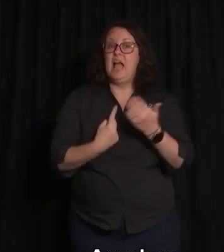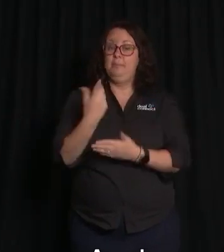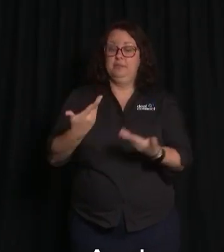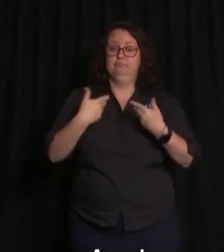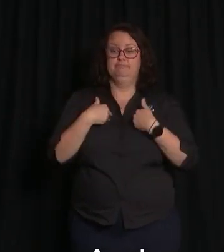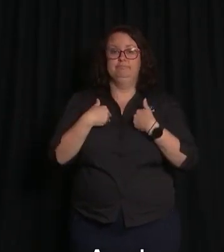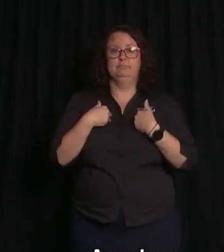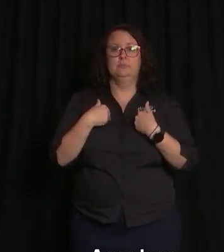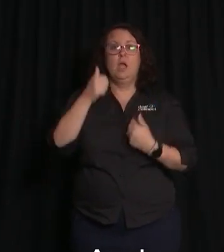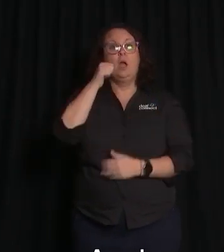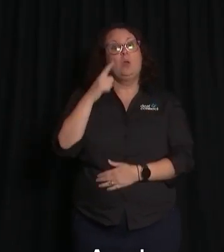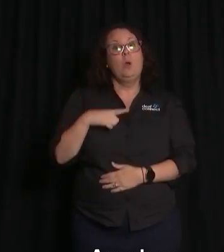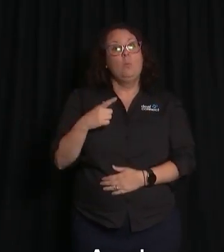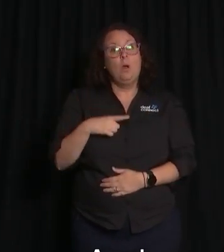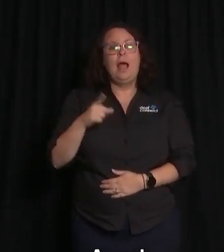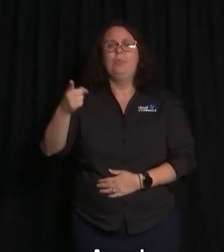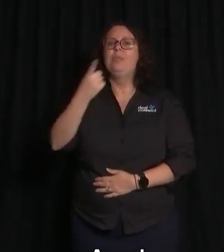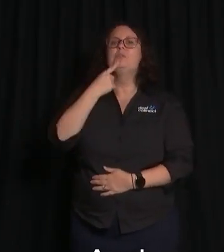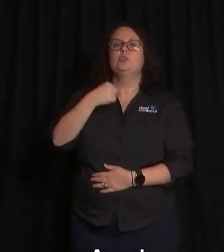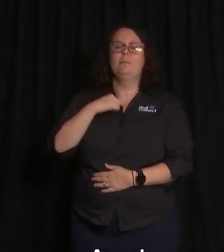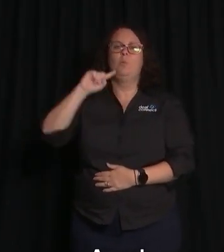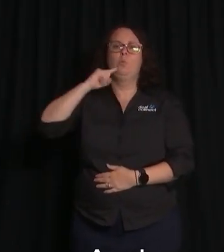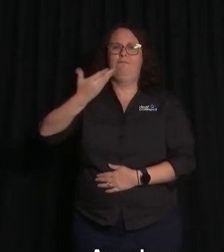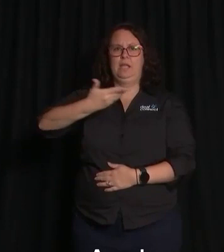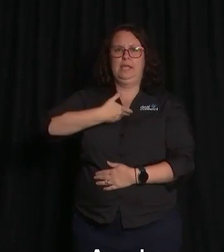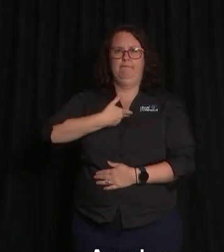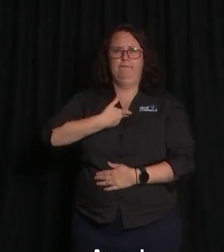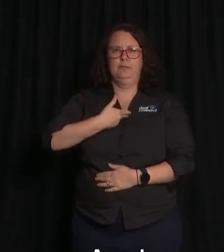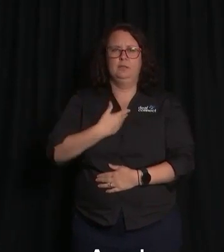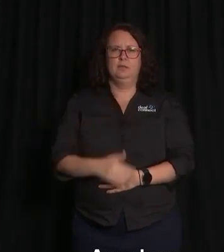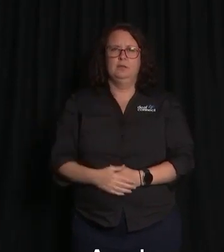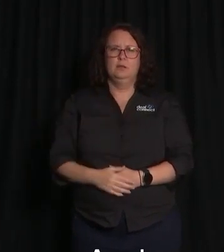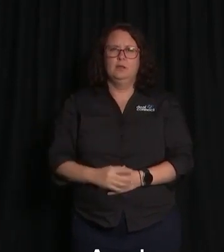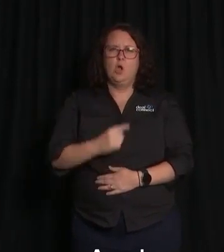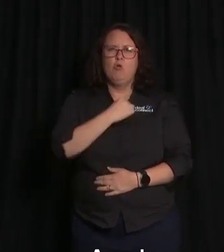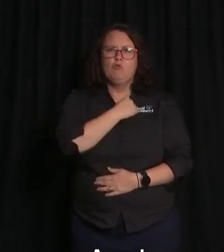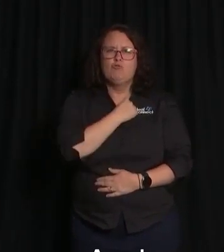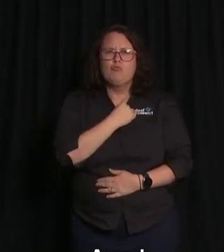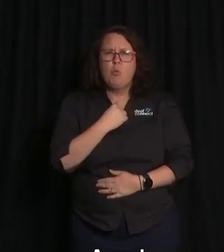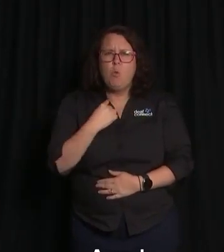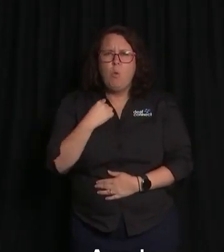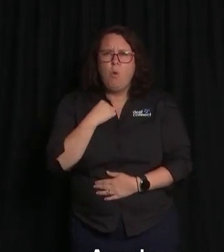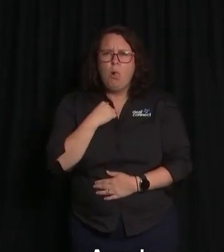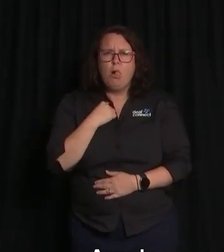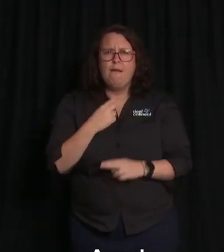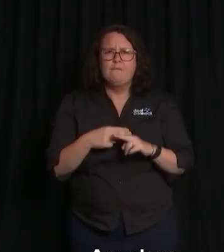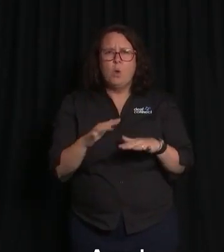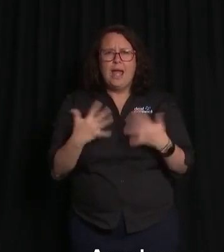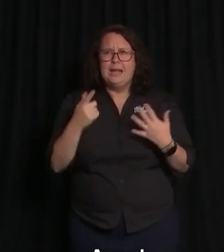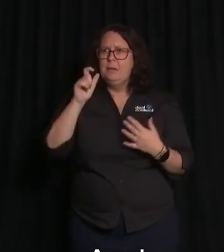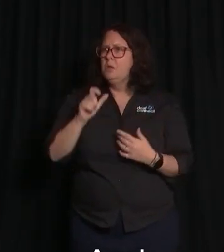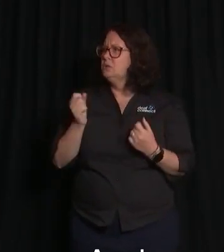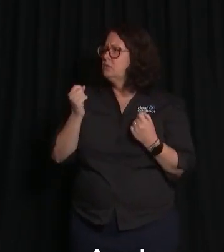this is what happened because they told me so. This is a cruel and dehumanising act that is difficult for any good-natured person to